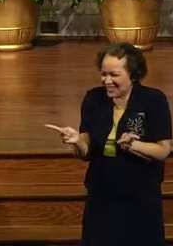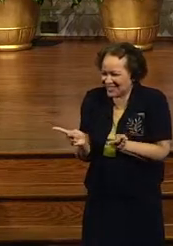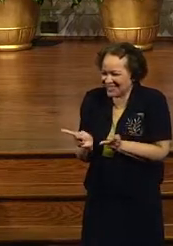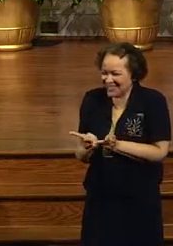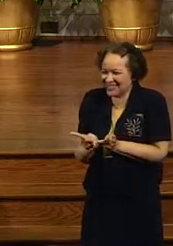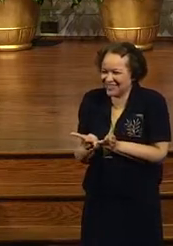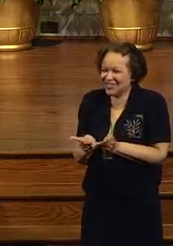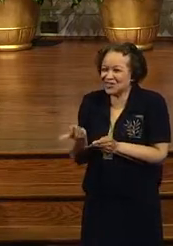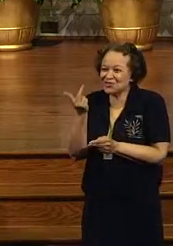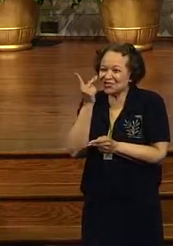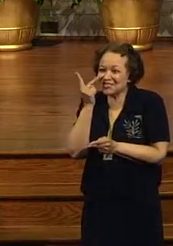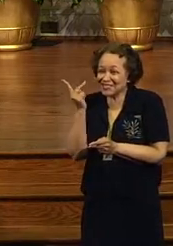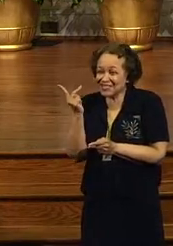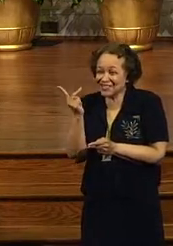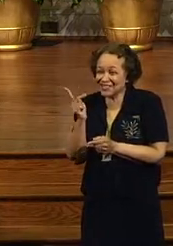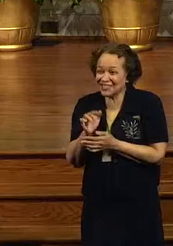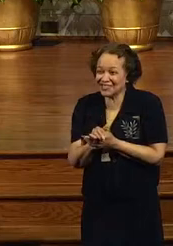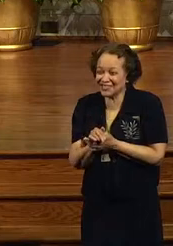You see,